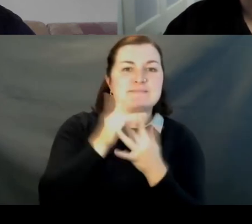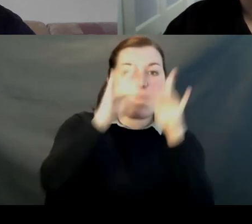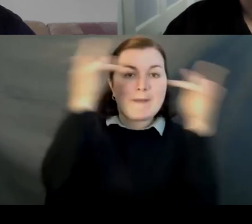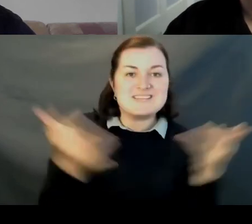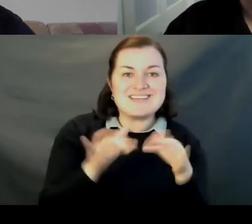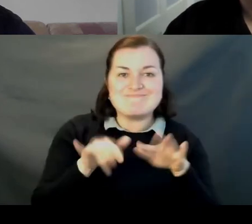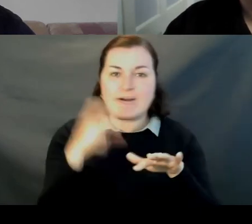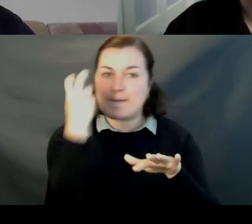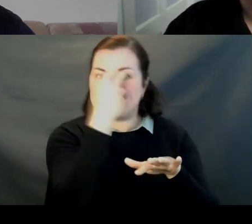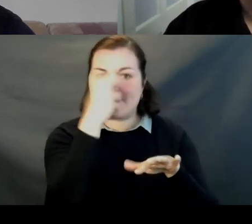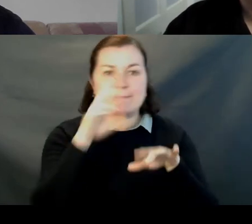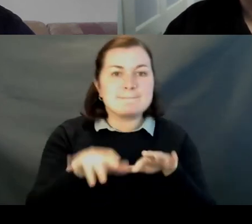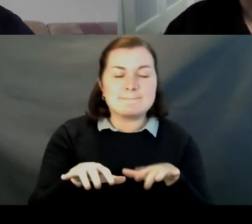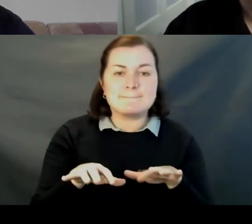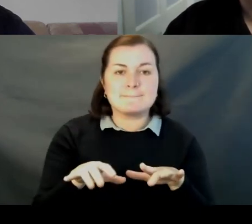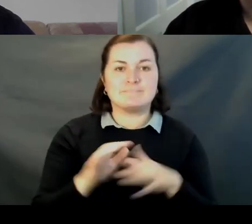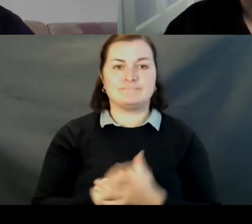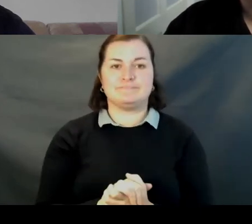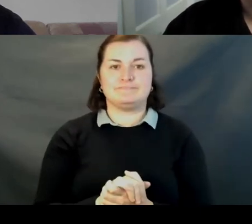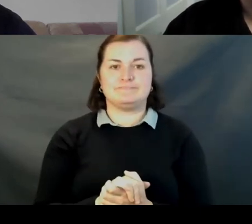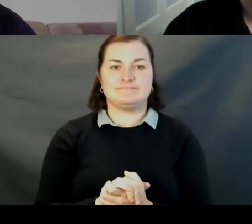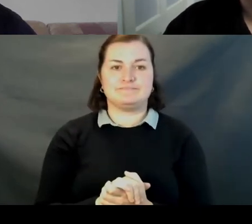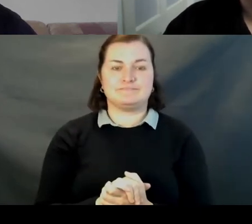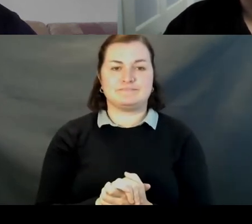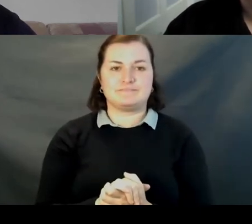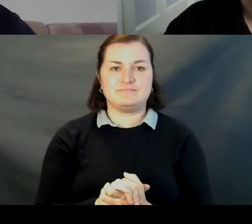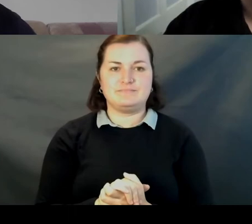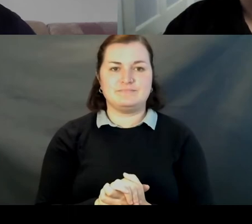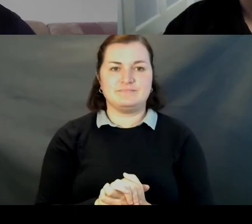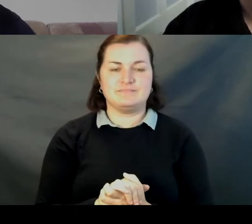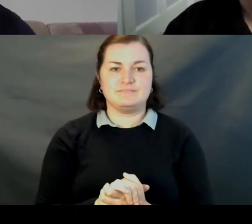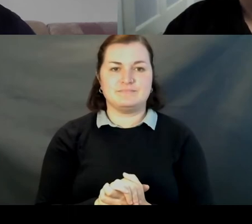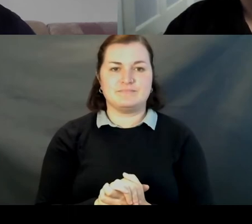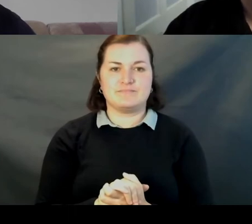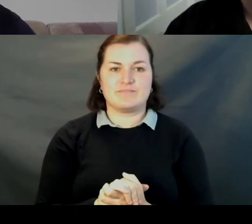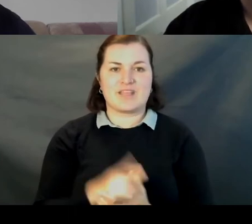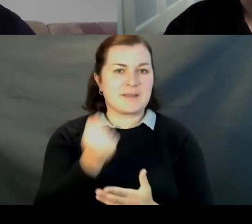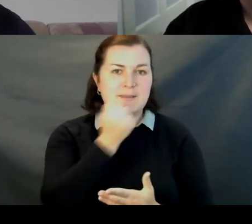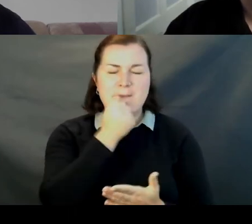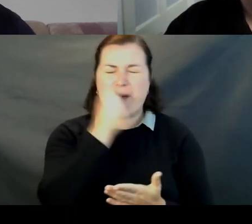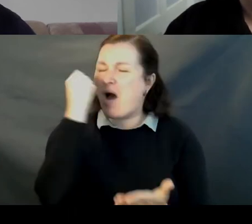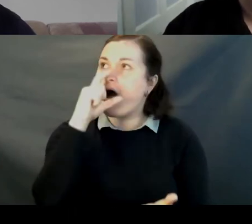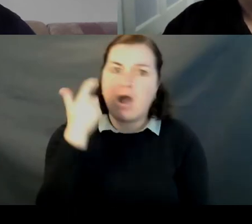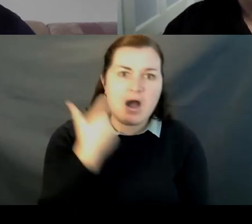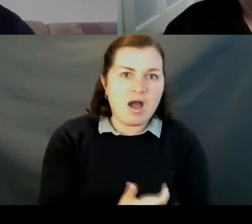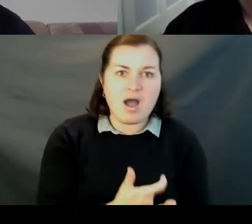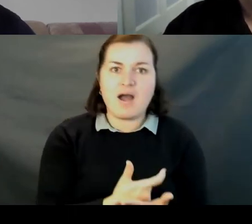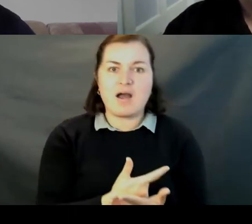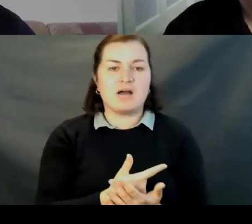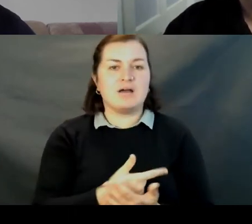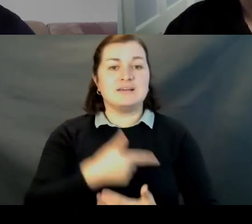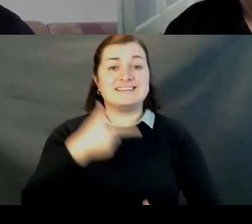And there was an astonishing statistic of like 72%